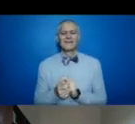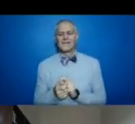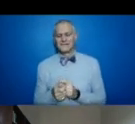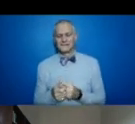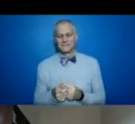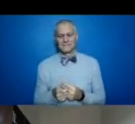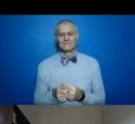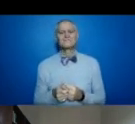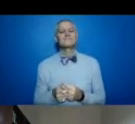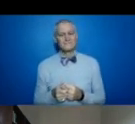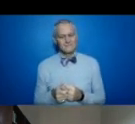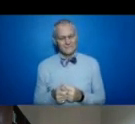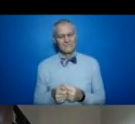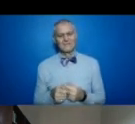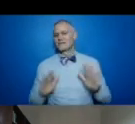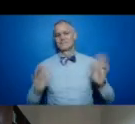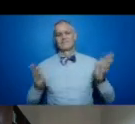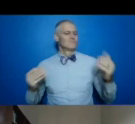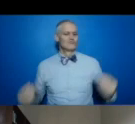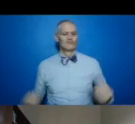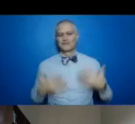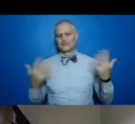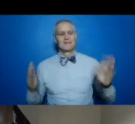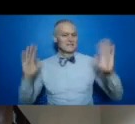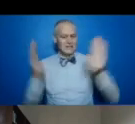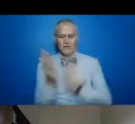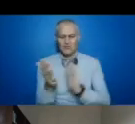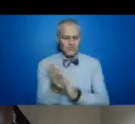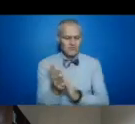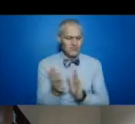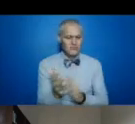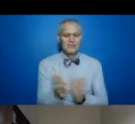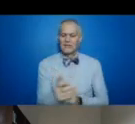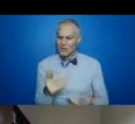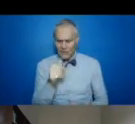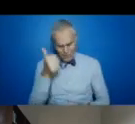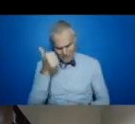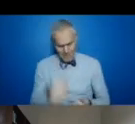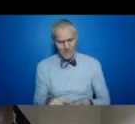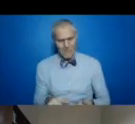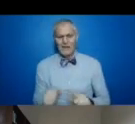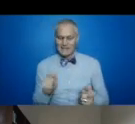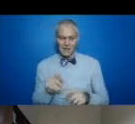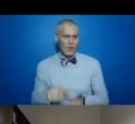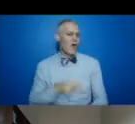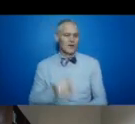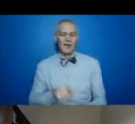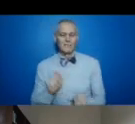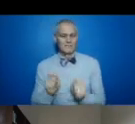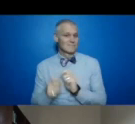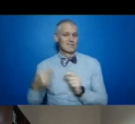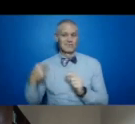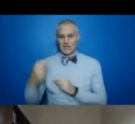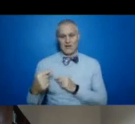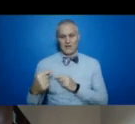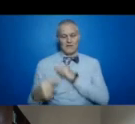you celebrate. You always have to remember to celebrate, because these are long changes. These are generational changes.